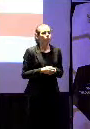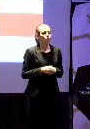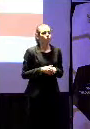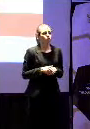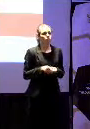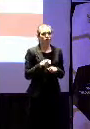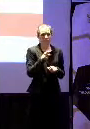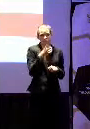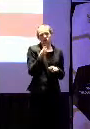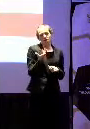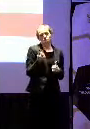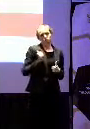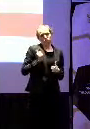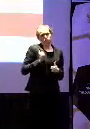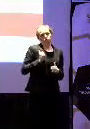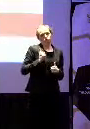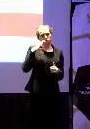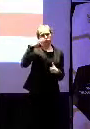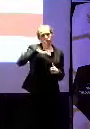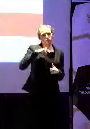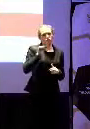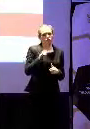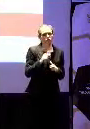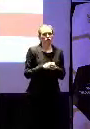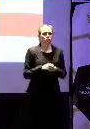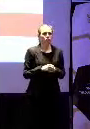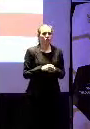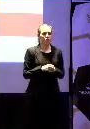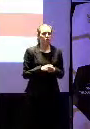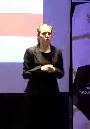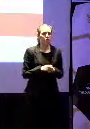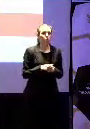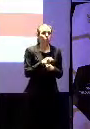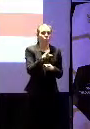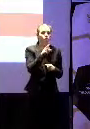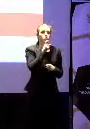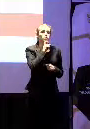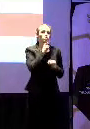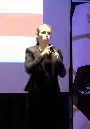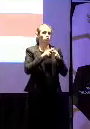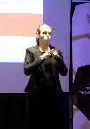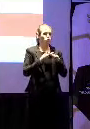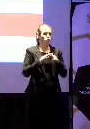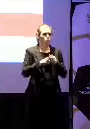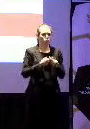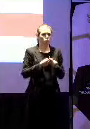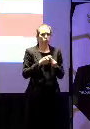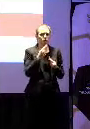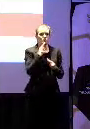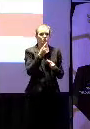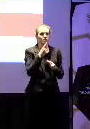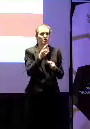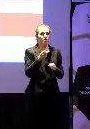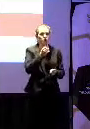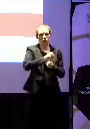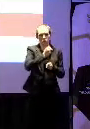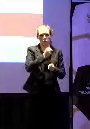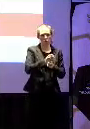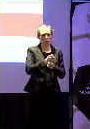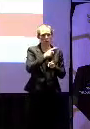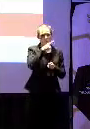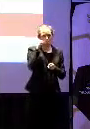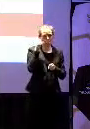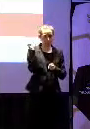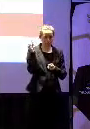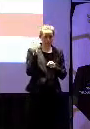that's another benefit to it. Additionally, you can use that tool there, which is the Geographic Names Lookup tool.